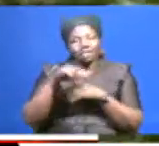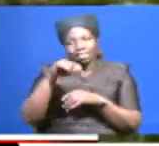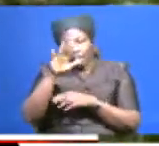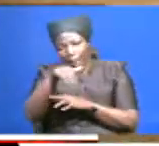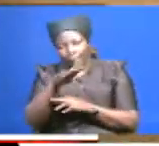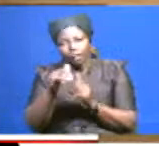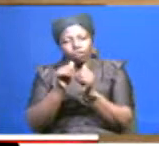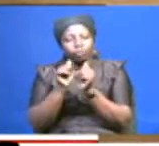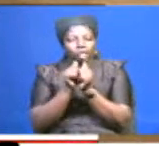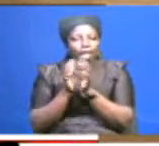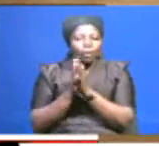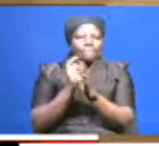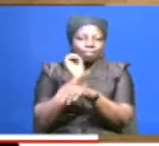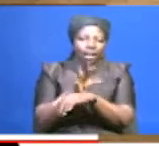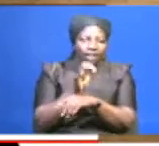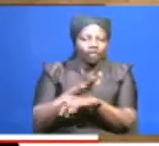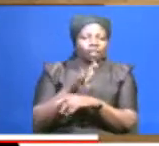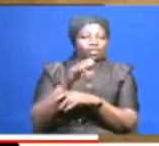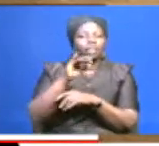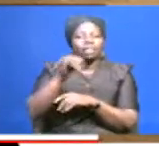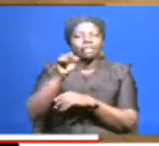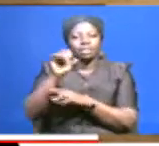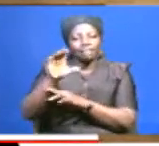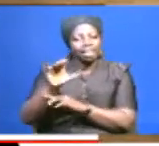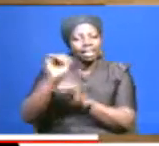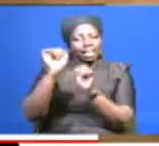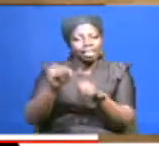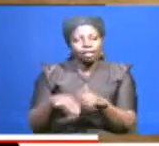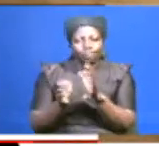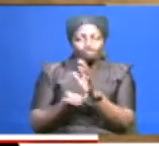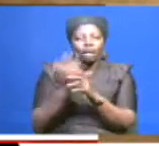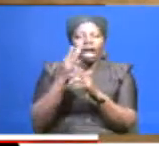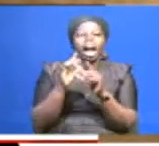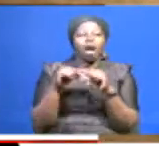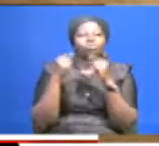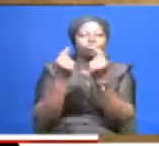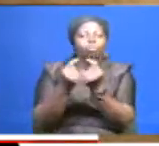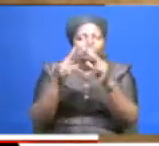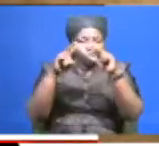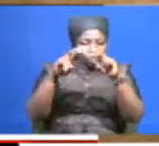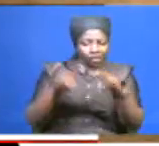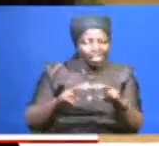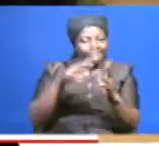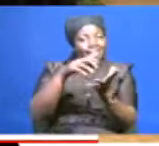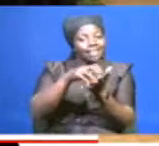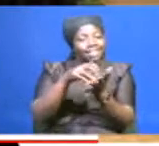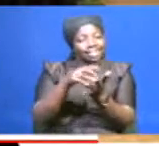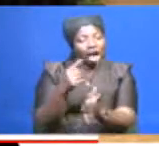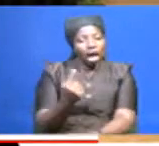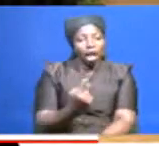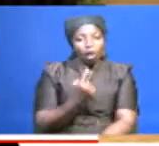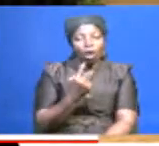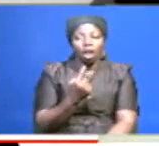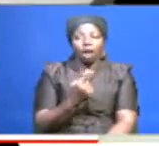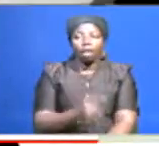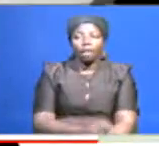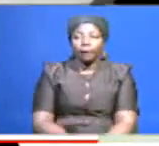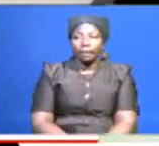Commission that can establish a tribunal to investigate the incident. For Prime Edition, I'm Zainab Said.